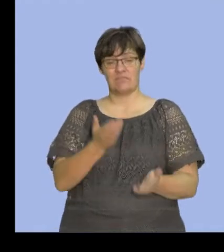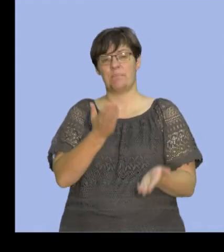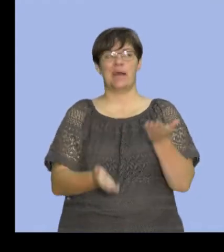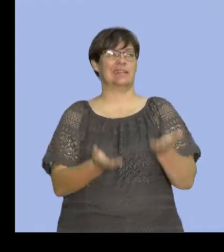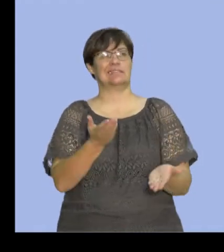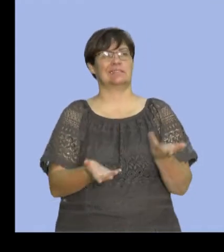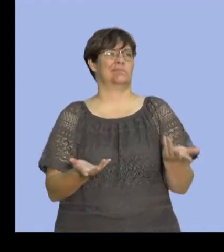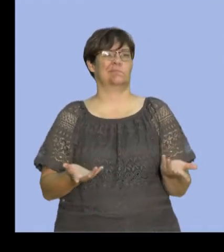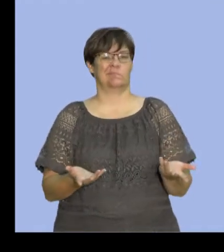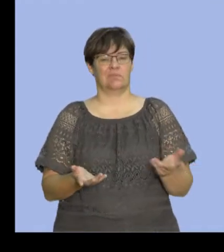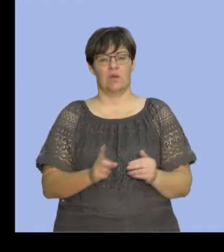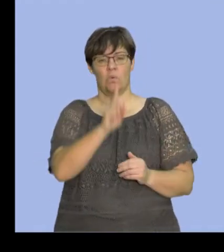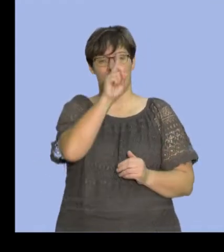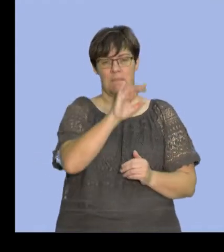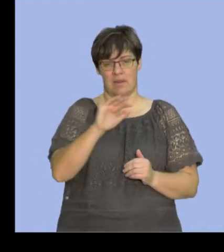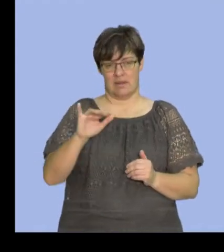of